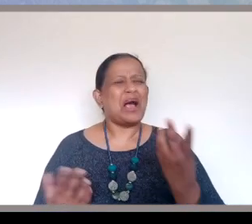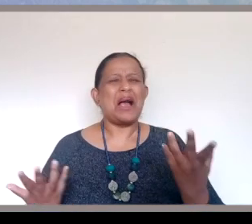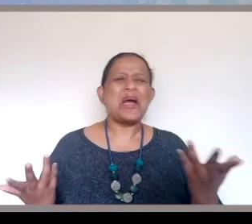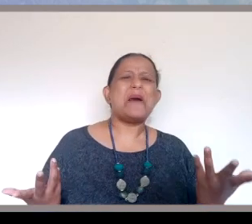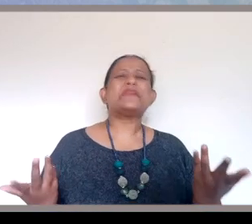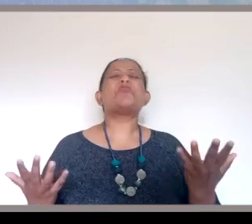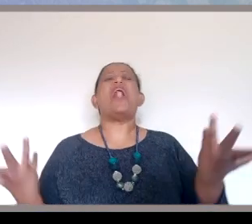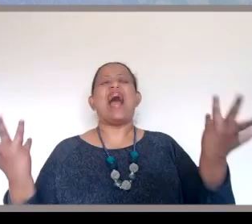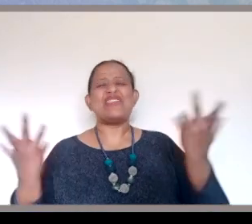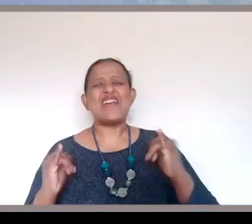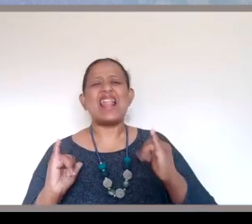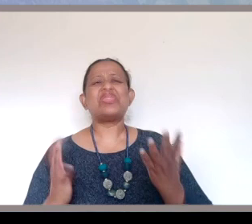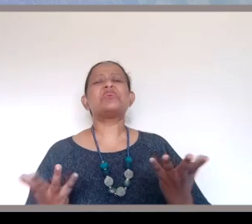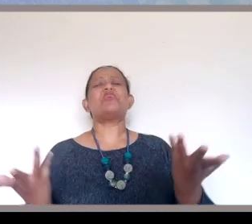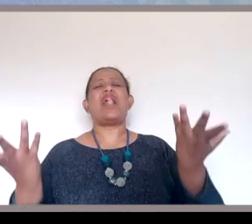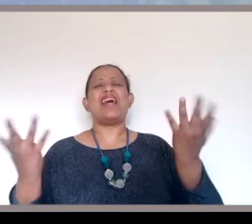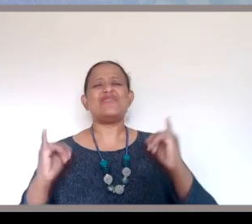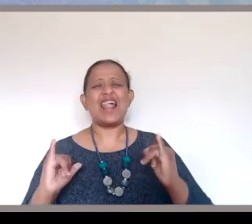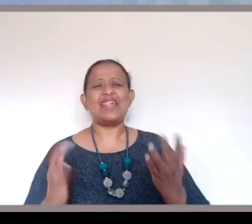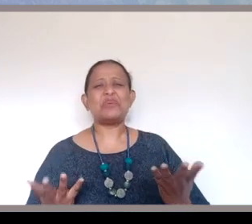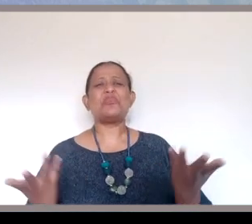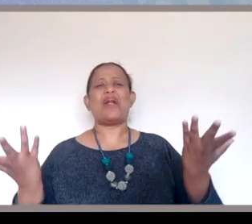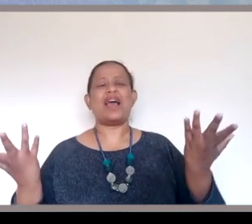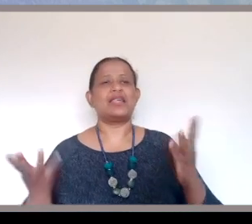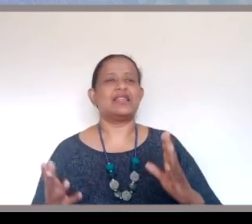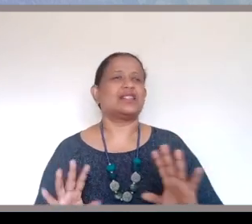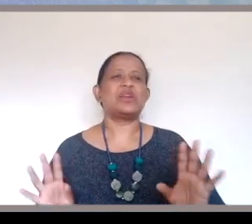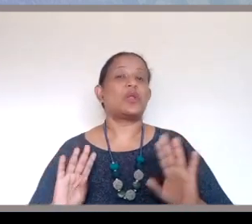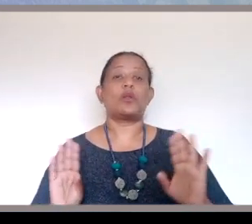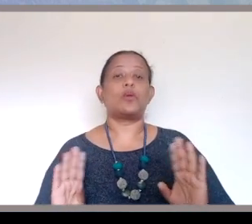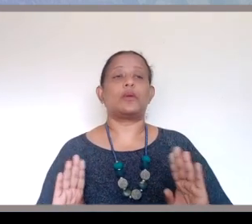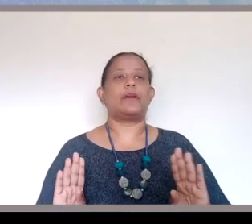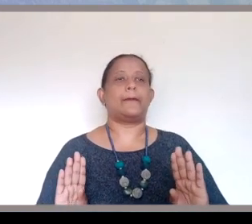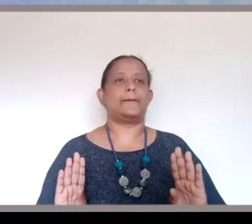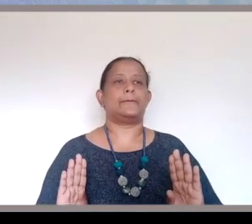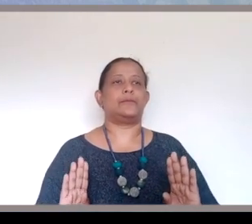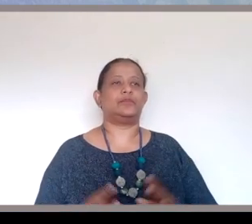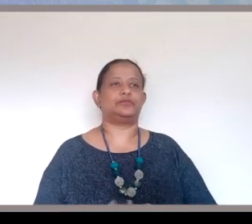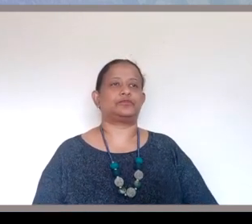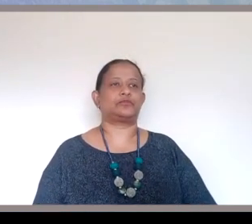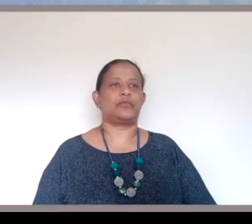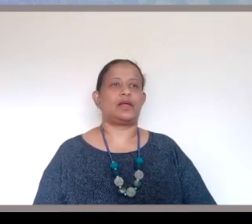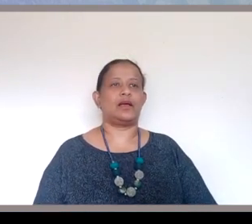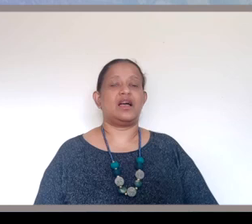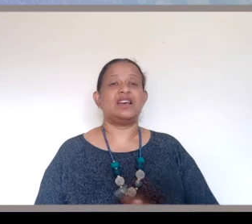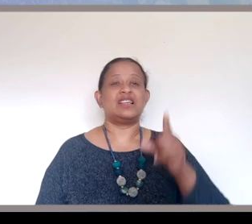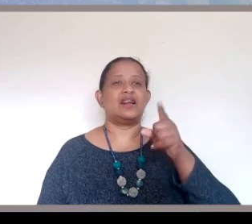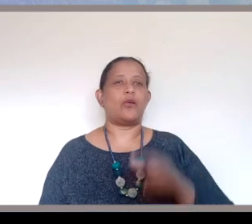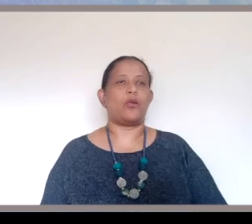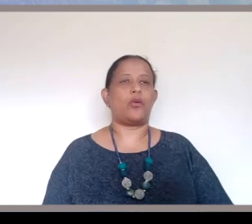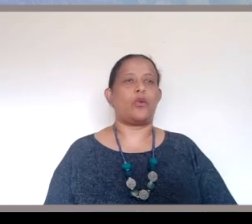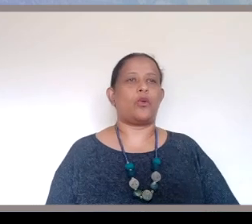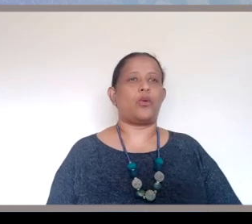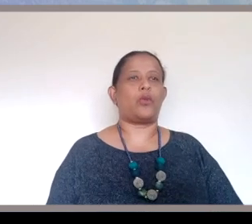the danger in a harmless fantasy, or what's the danger in soft porn, or you know, it doesn't hurt anybody. I want to tell you,